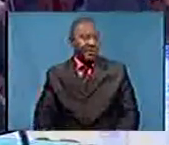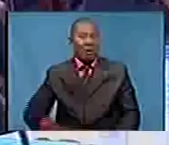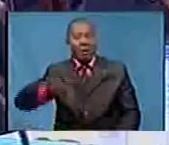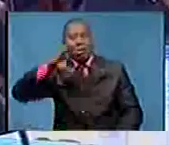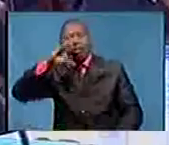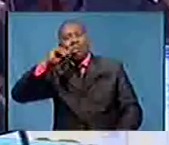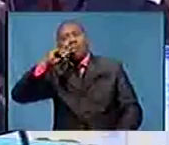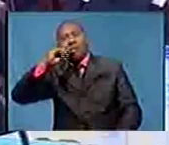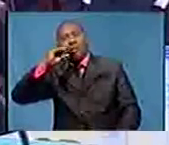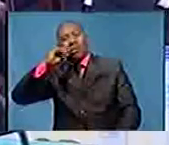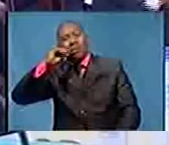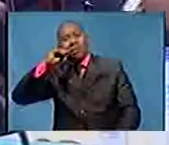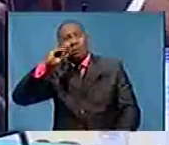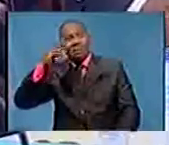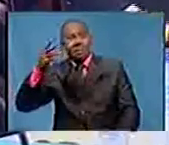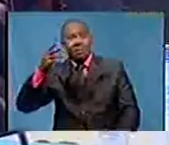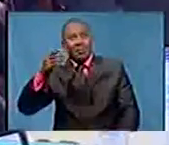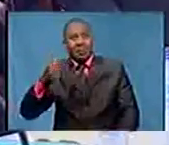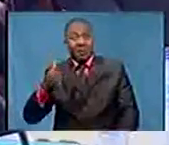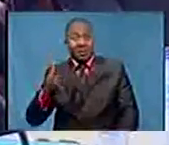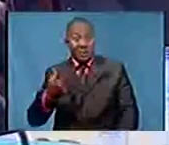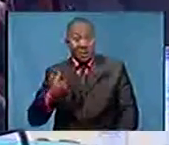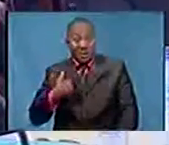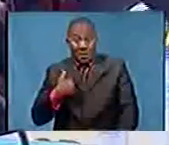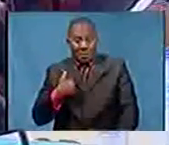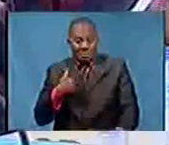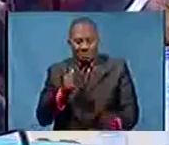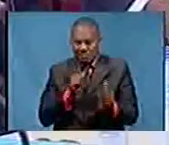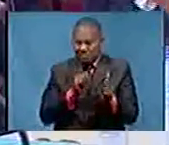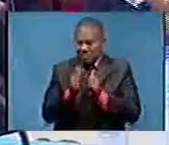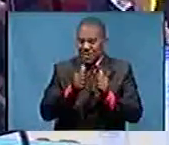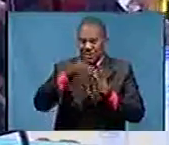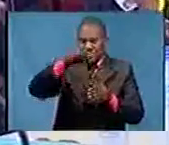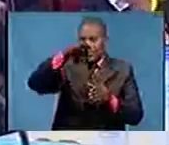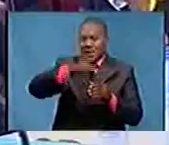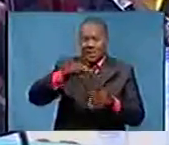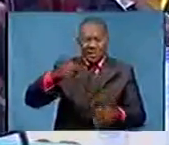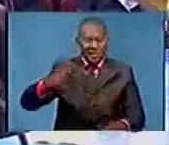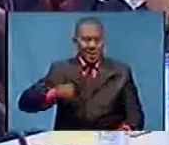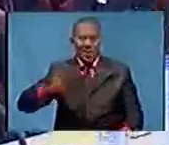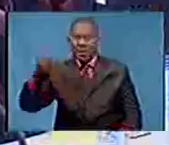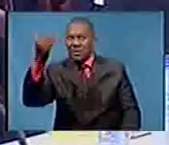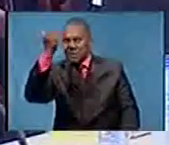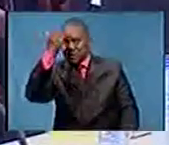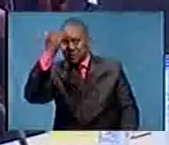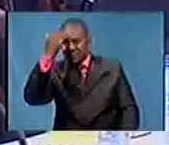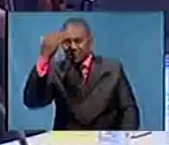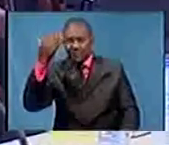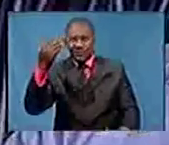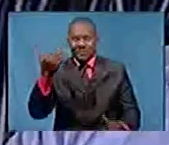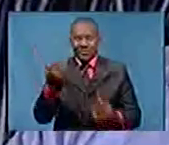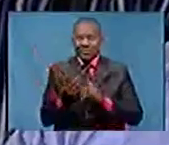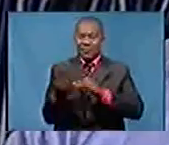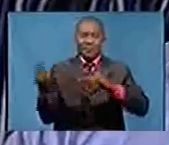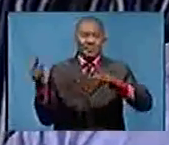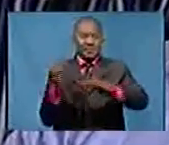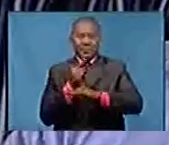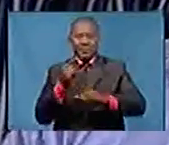I have contested elections, and I know what it means to go and sing Woyomi